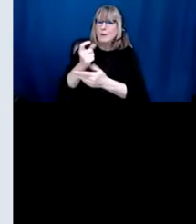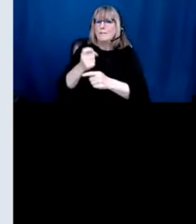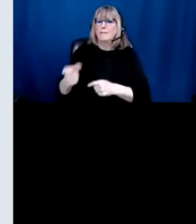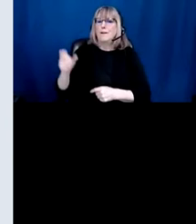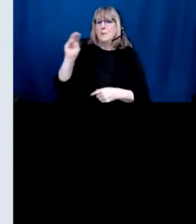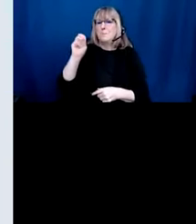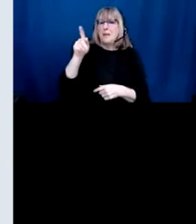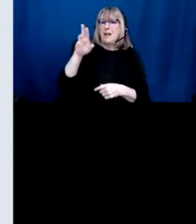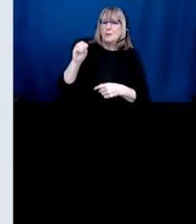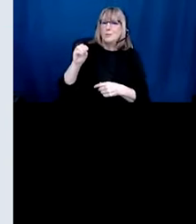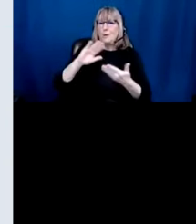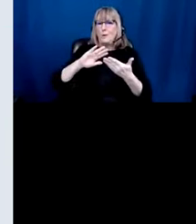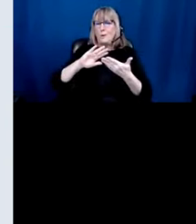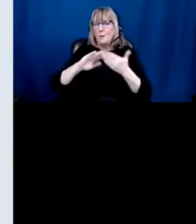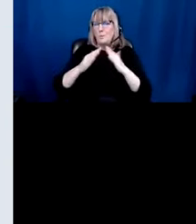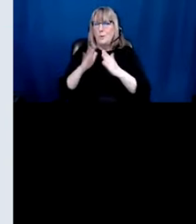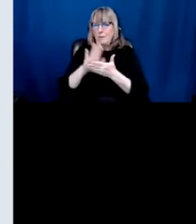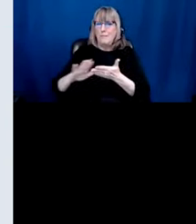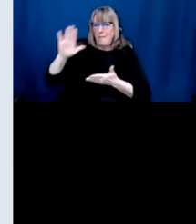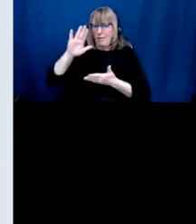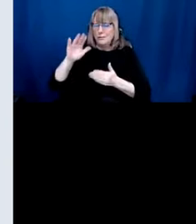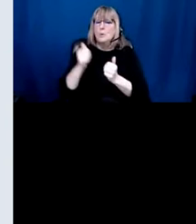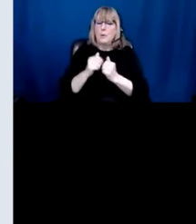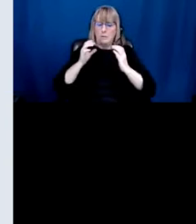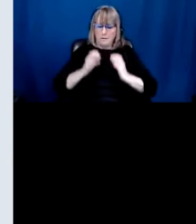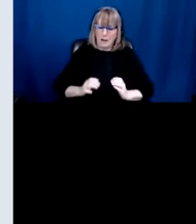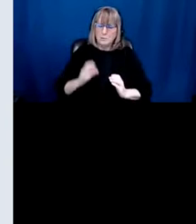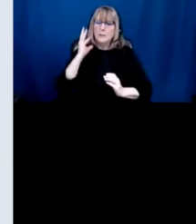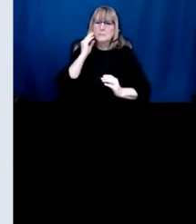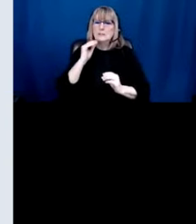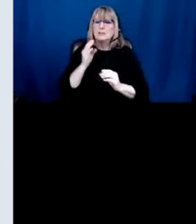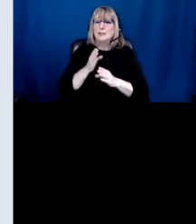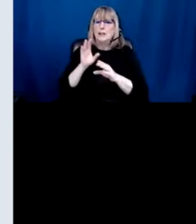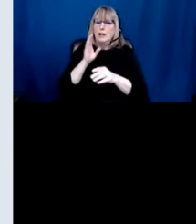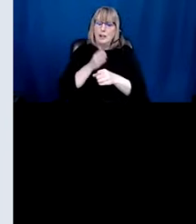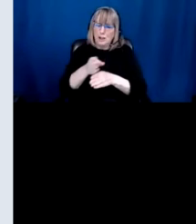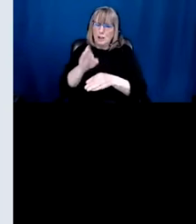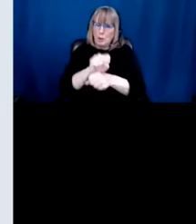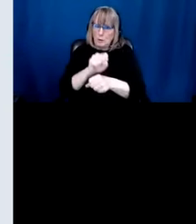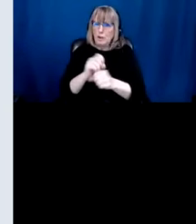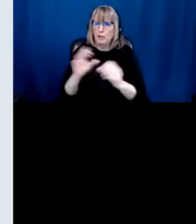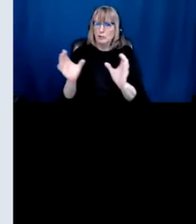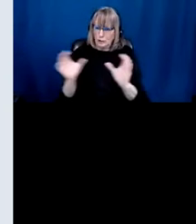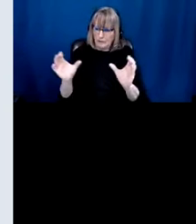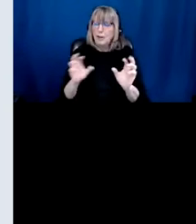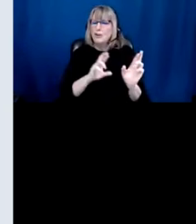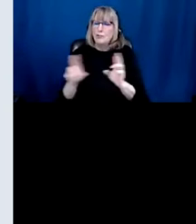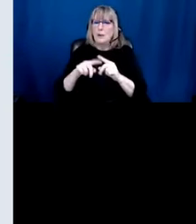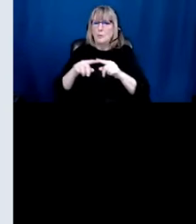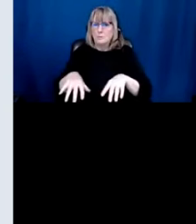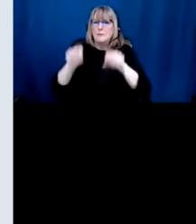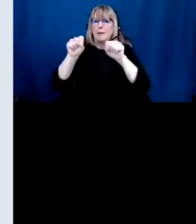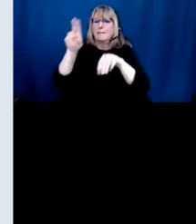College. with a customer experience career certificate and will be ready and prepared to take the National